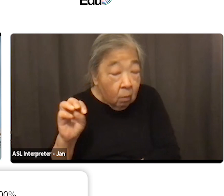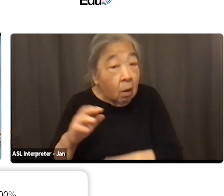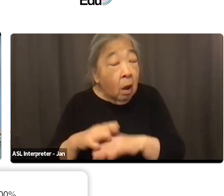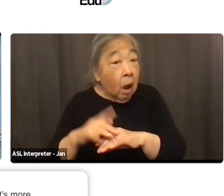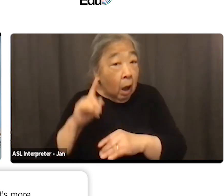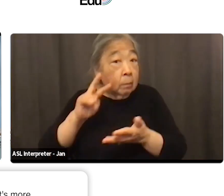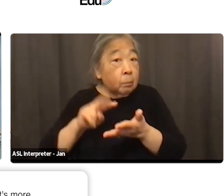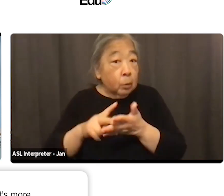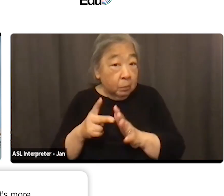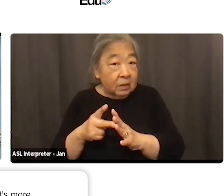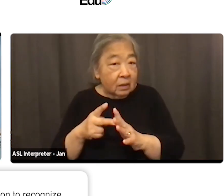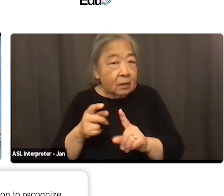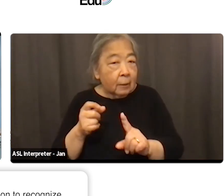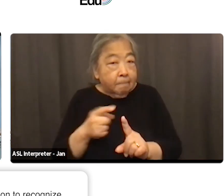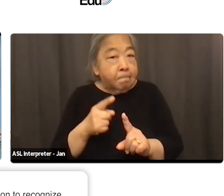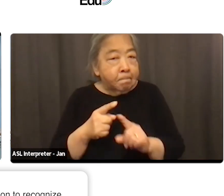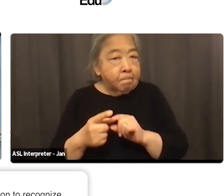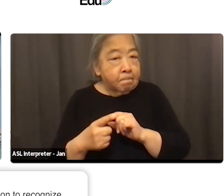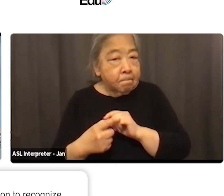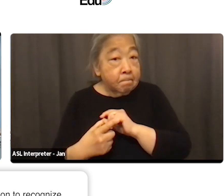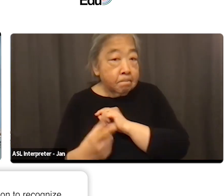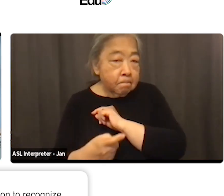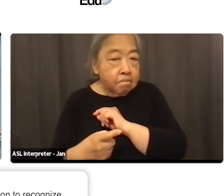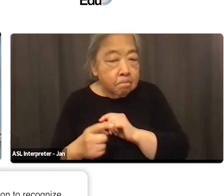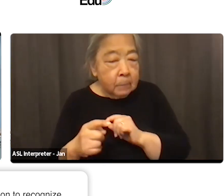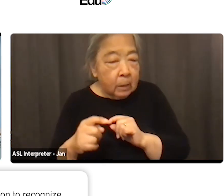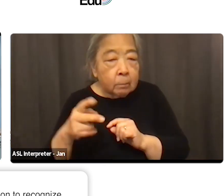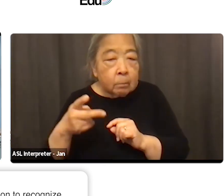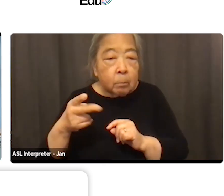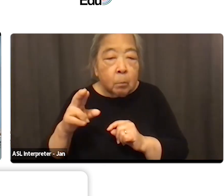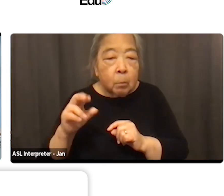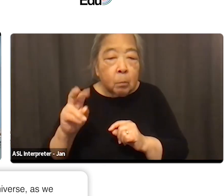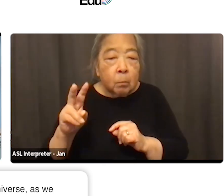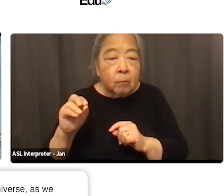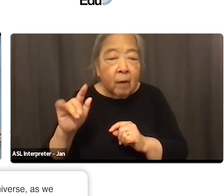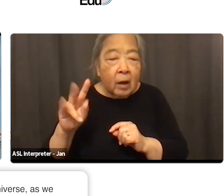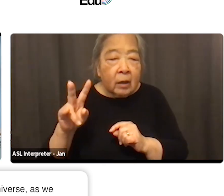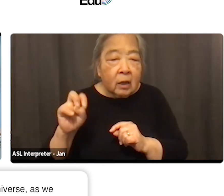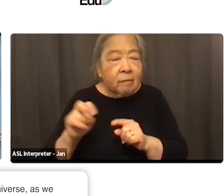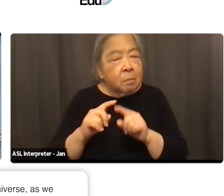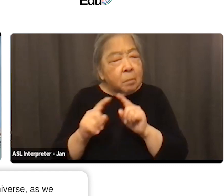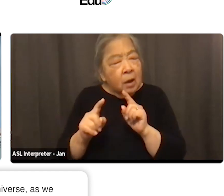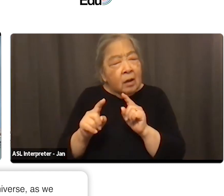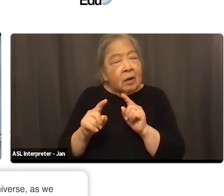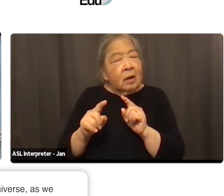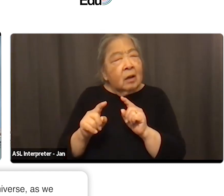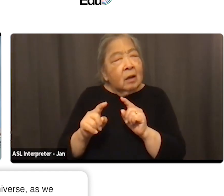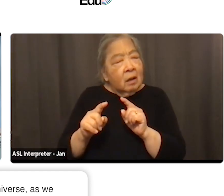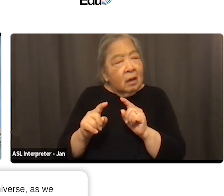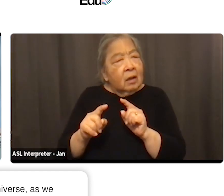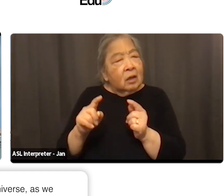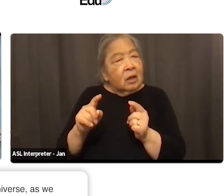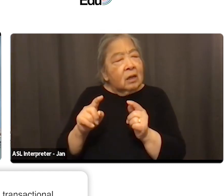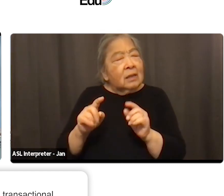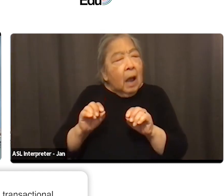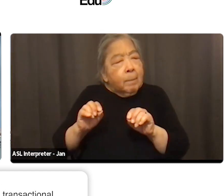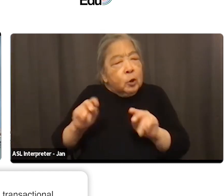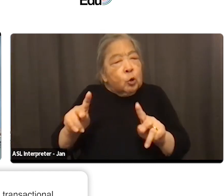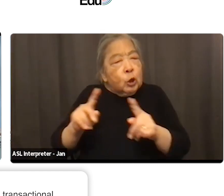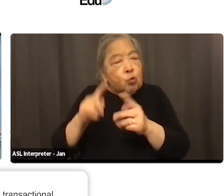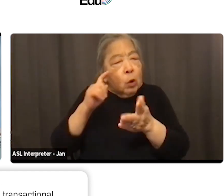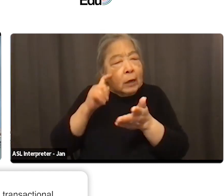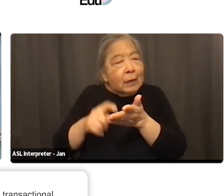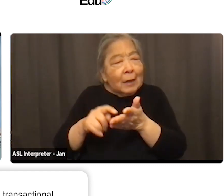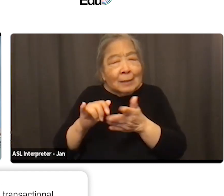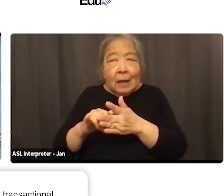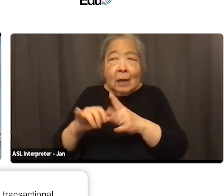100%. But it's more so an invitation to recognize that the universe, as we understand it, isn't